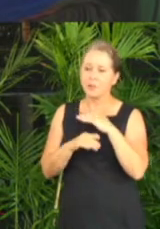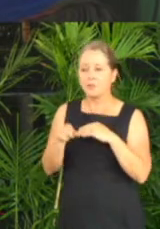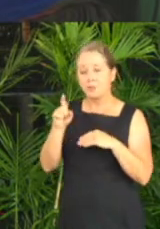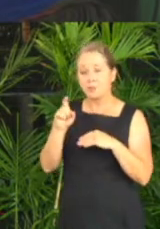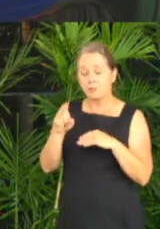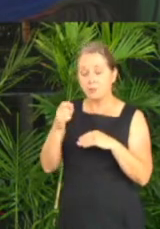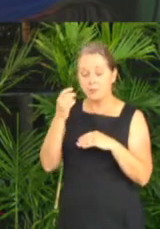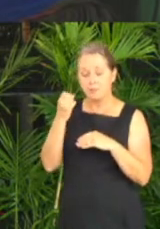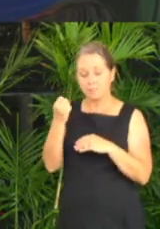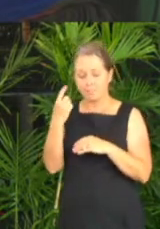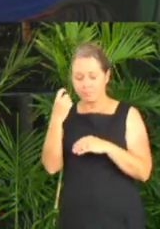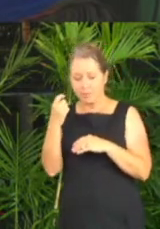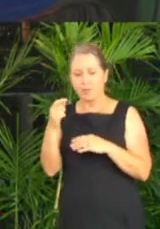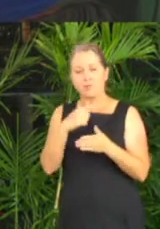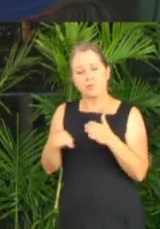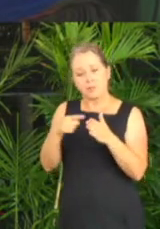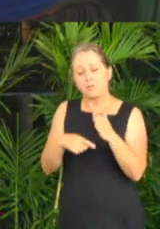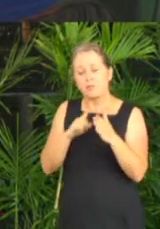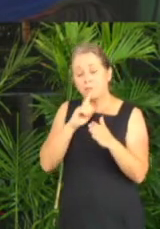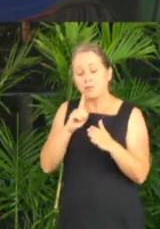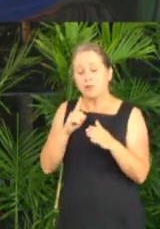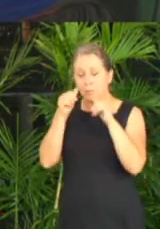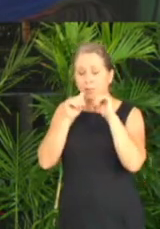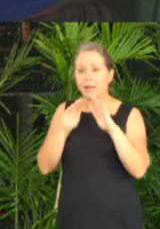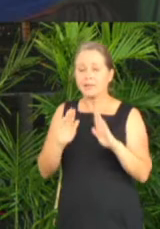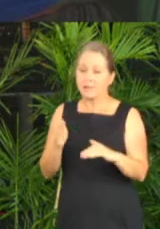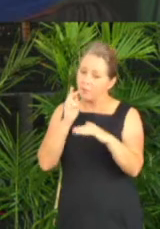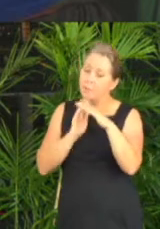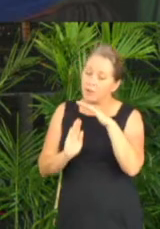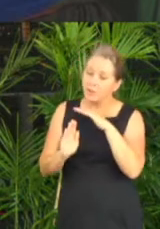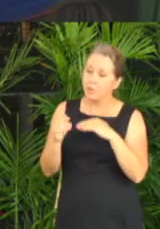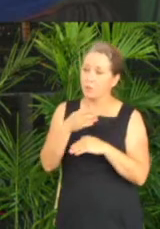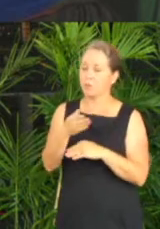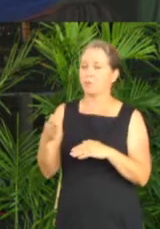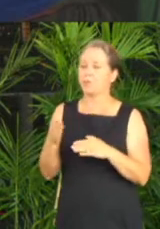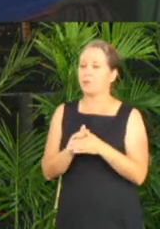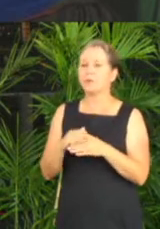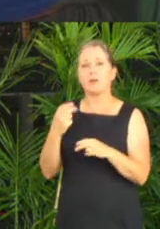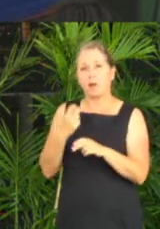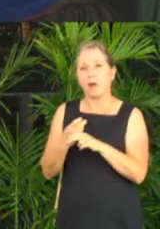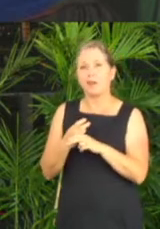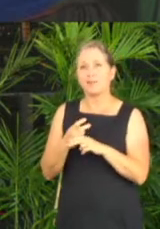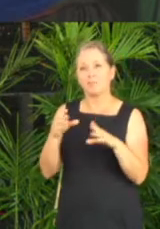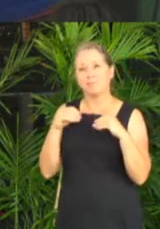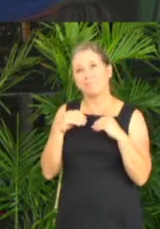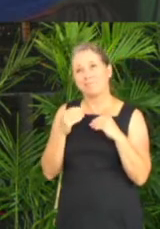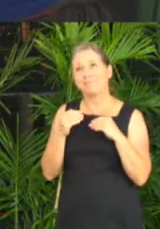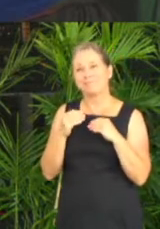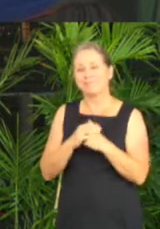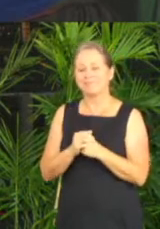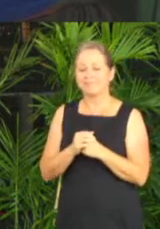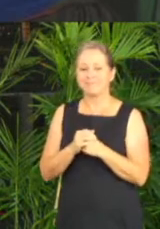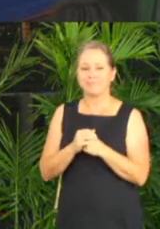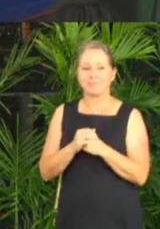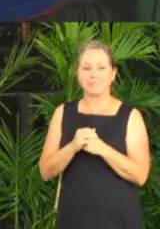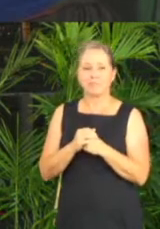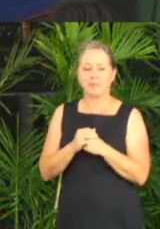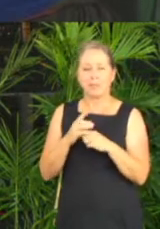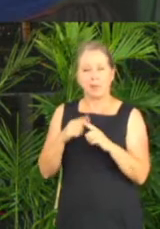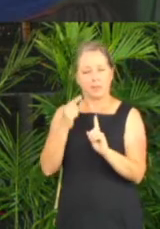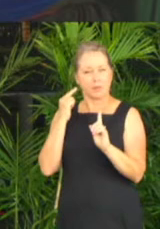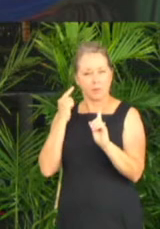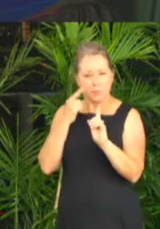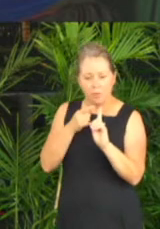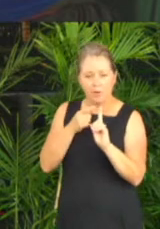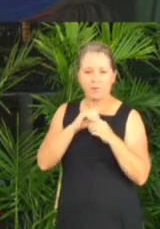You should see criticism as a blessing of humility for you. Very hard to do, I might add, but the core of